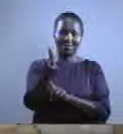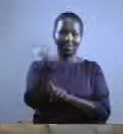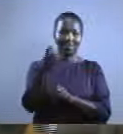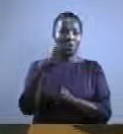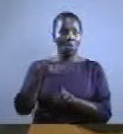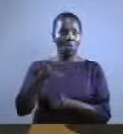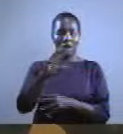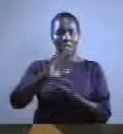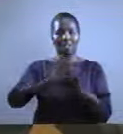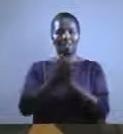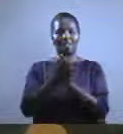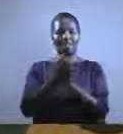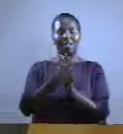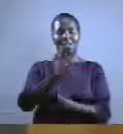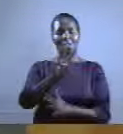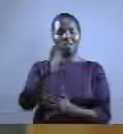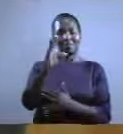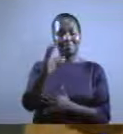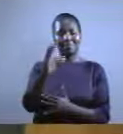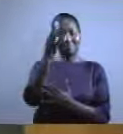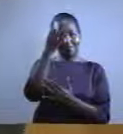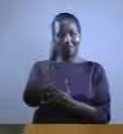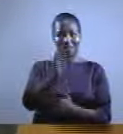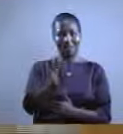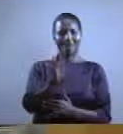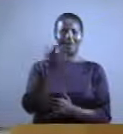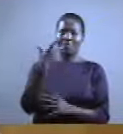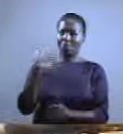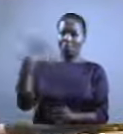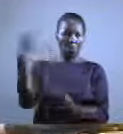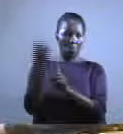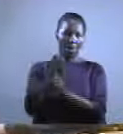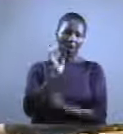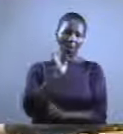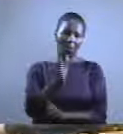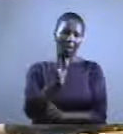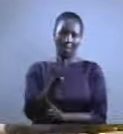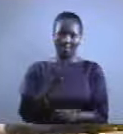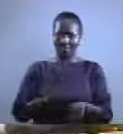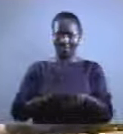the Western Cape ungovernable. We will win. Your time has expired.